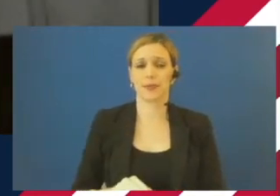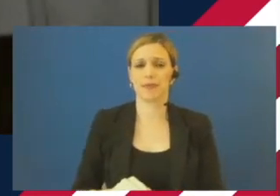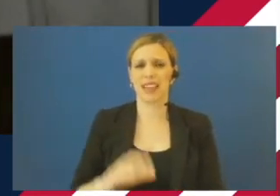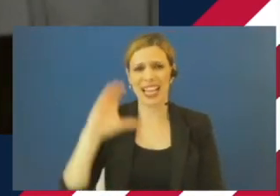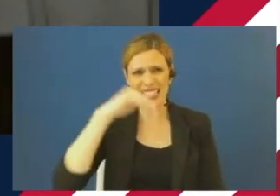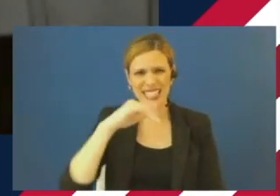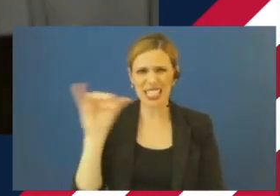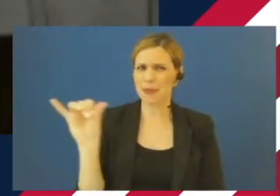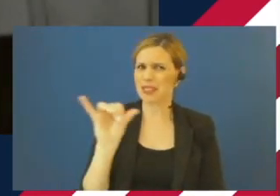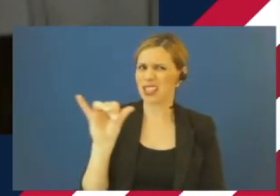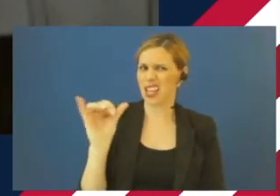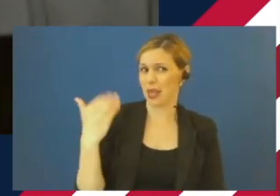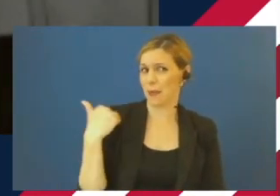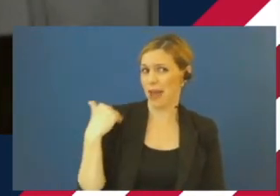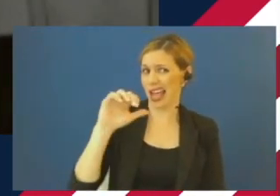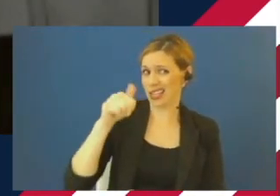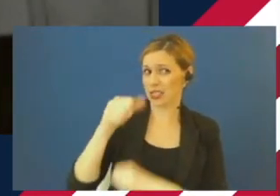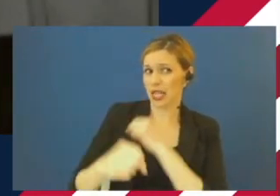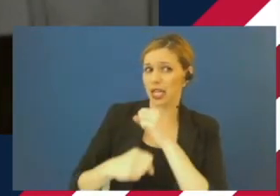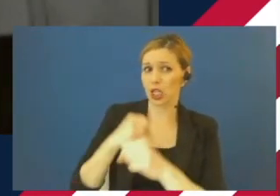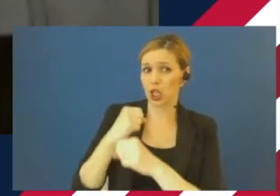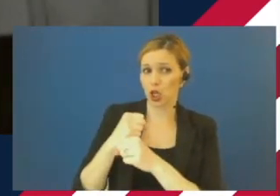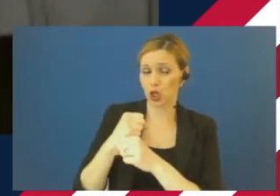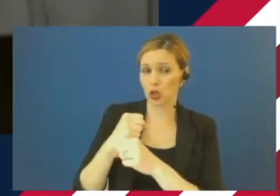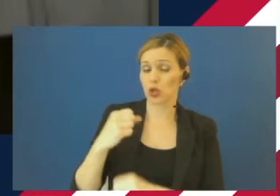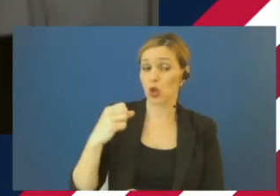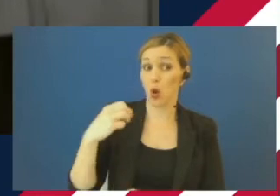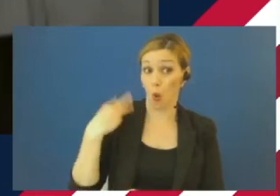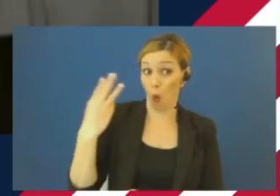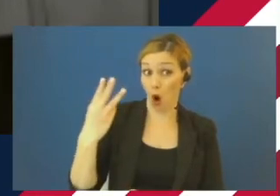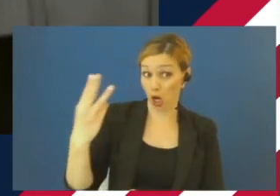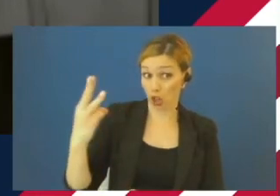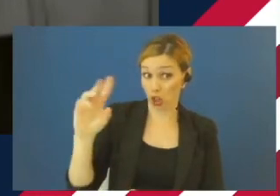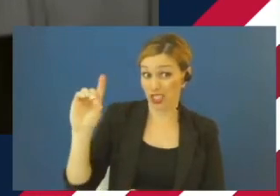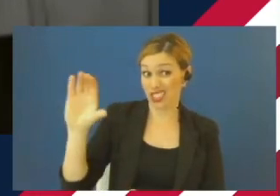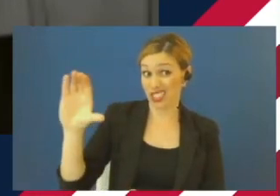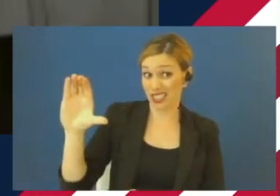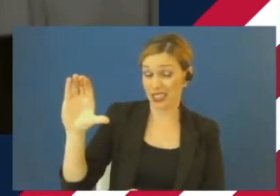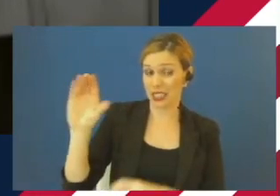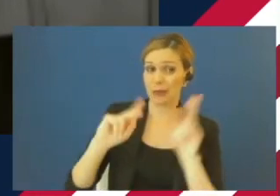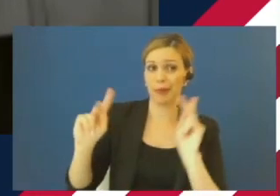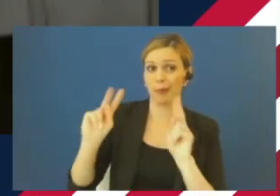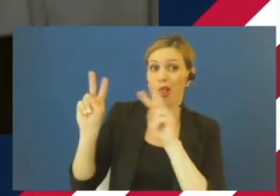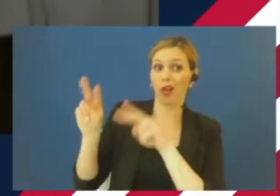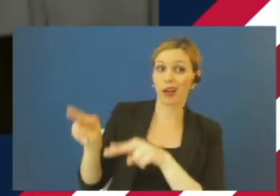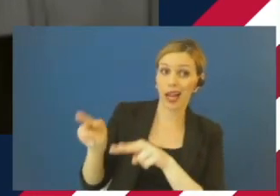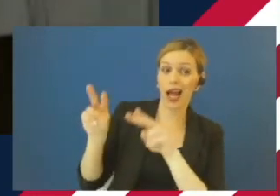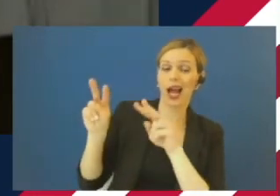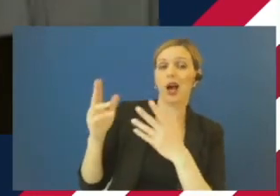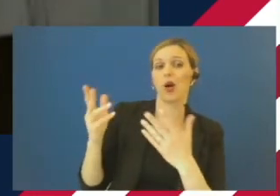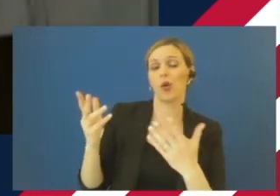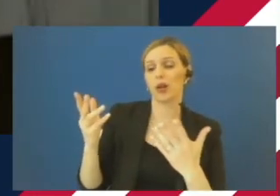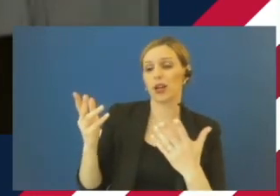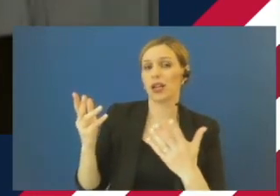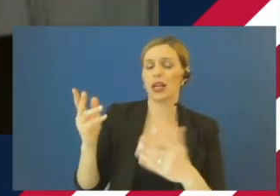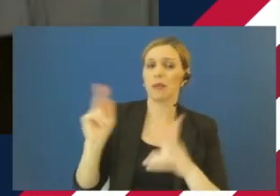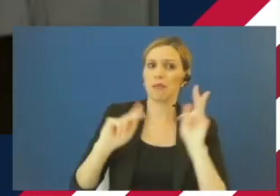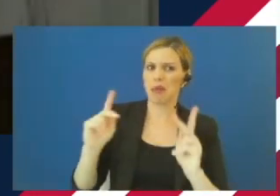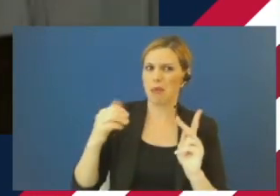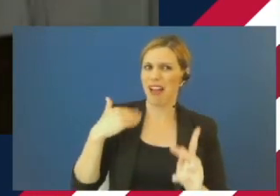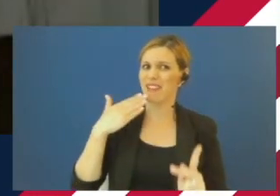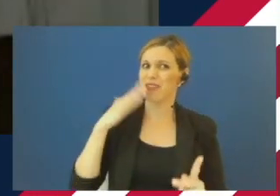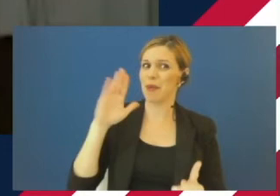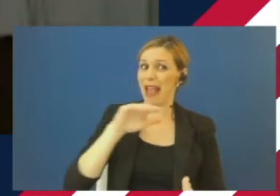so, as Washington continues to be frowned upon, I think people have bad attitudes about